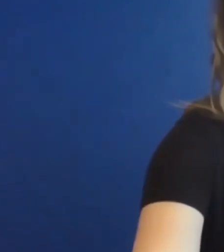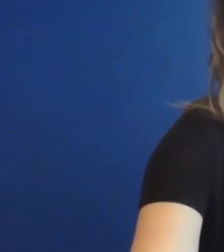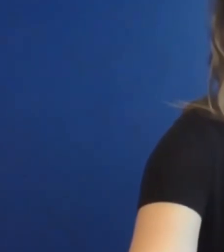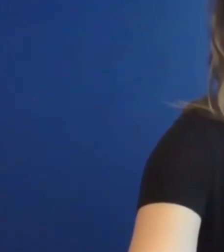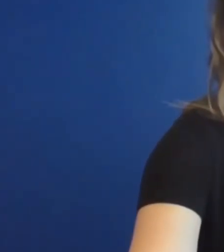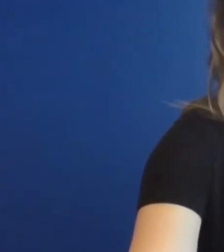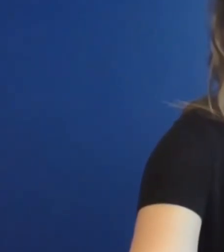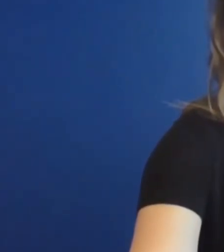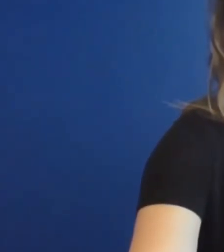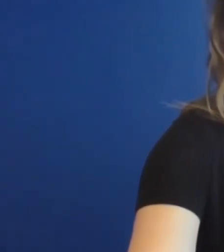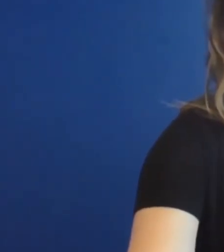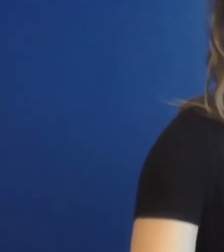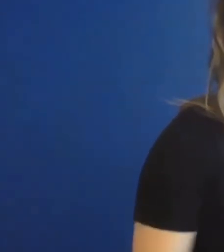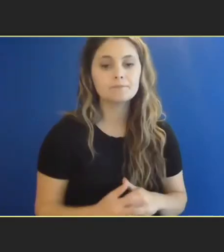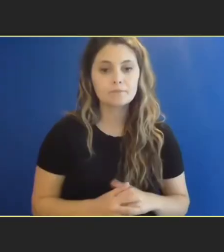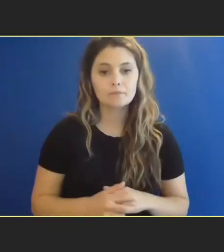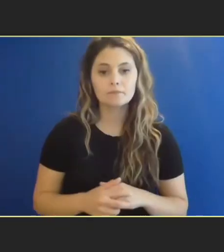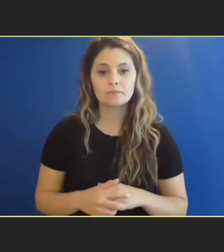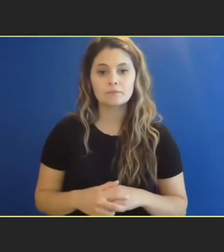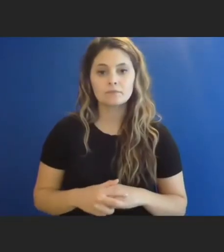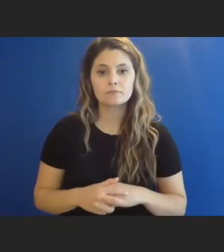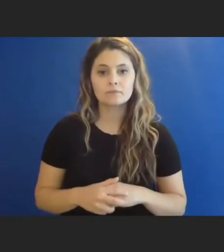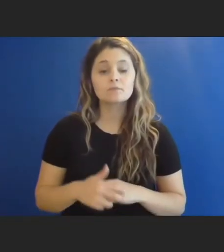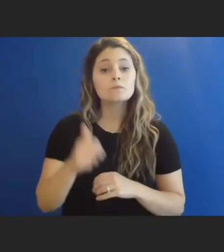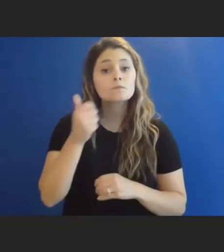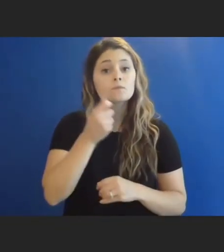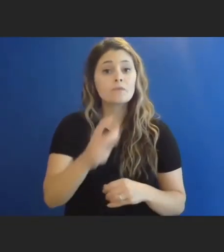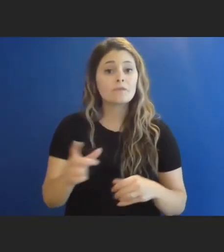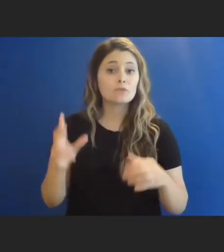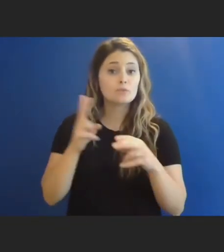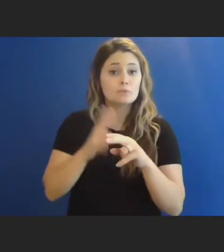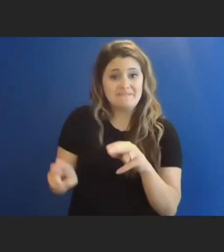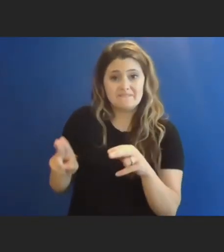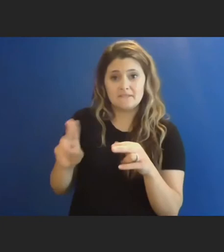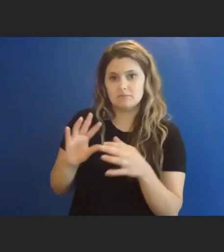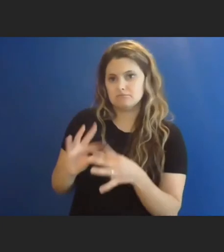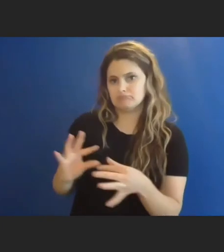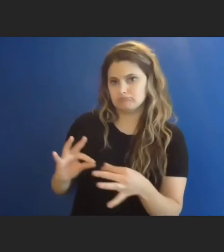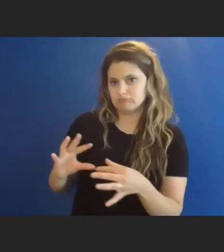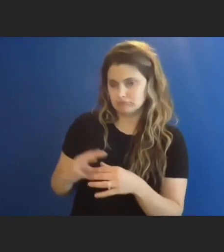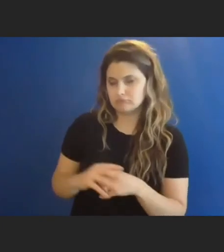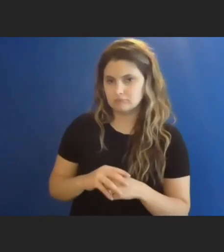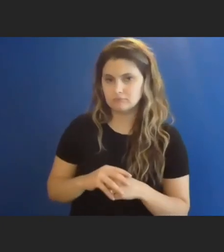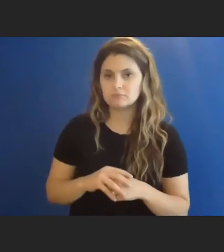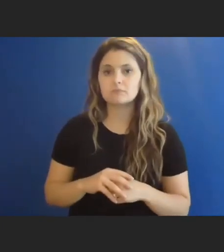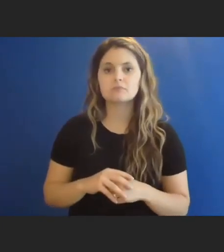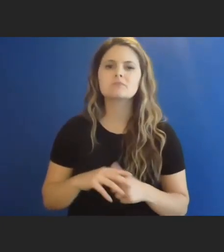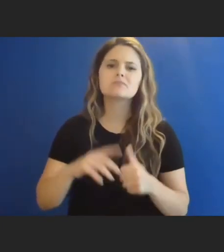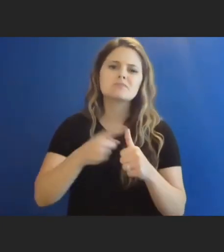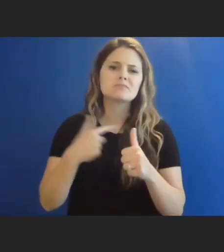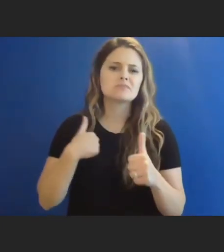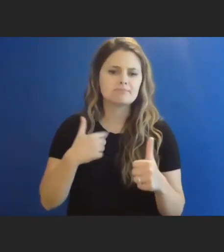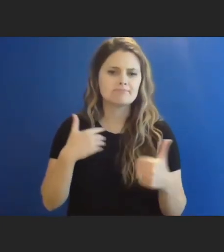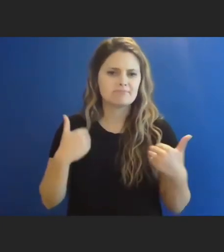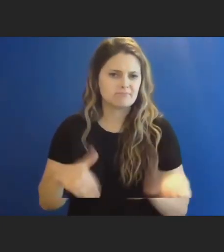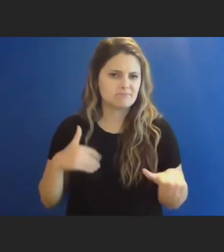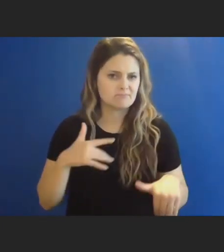just a few brief comments. First of all, we we grieve